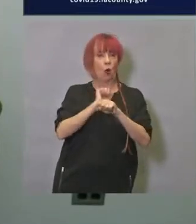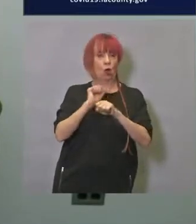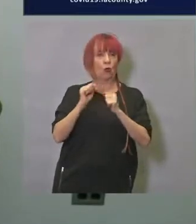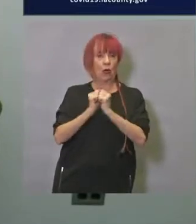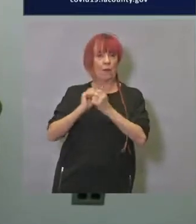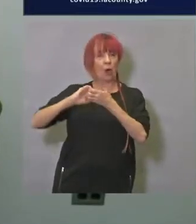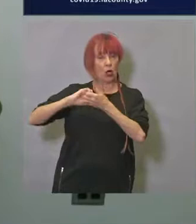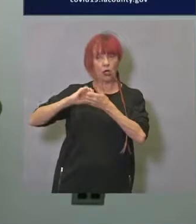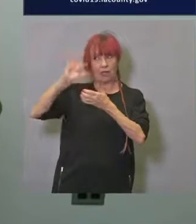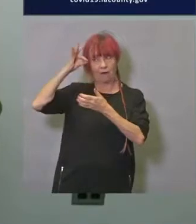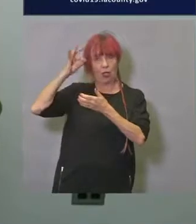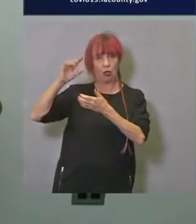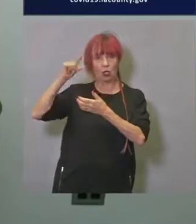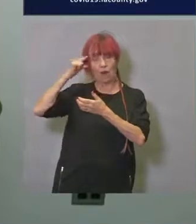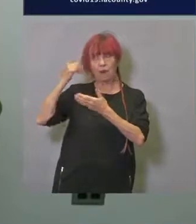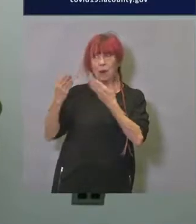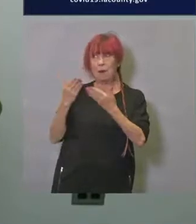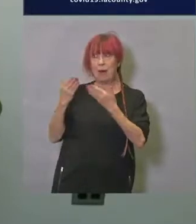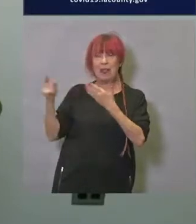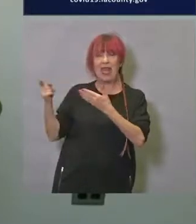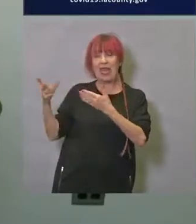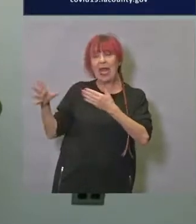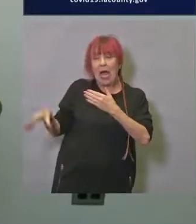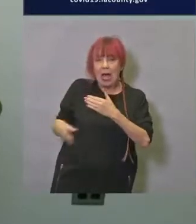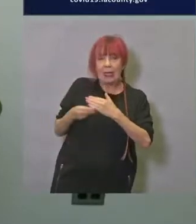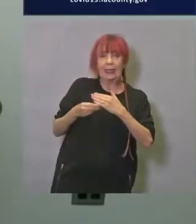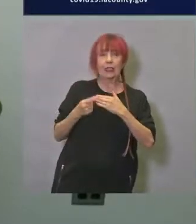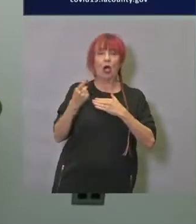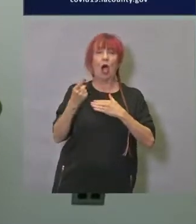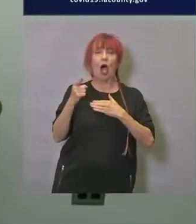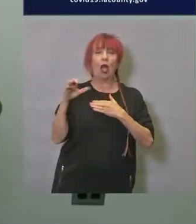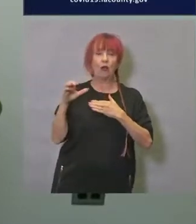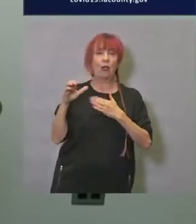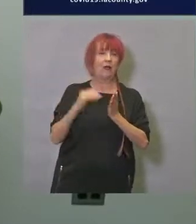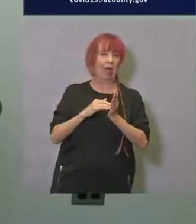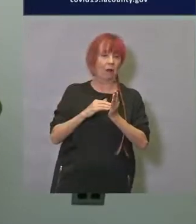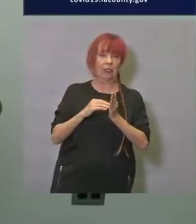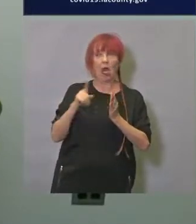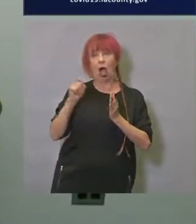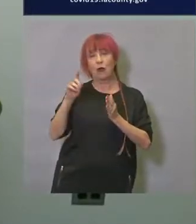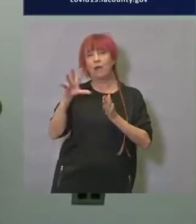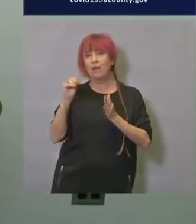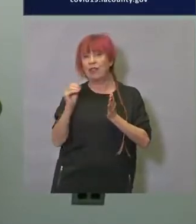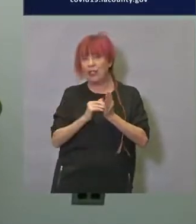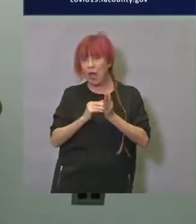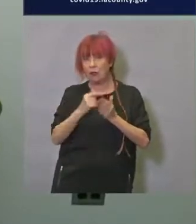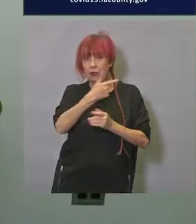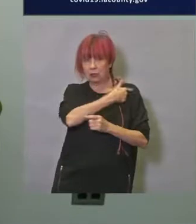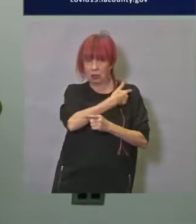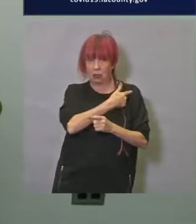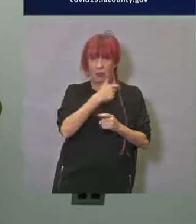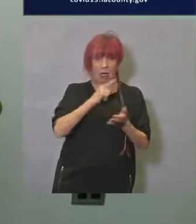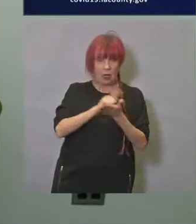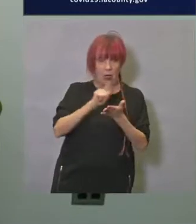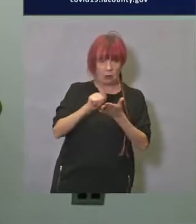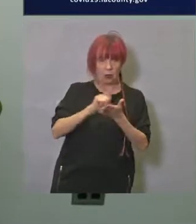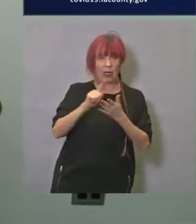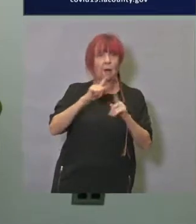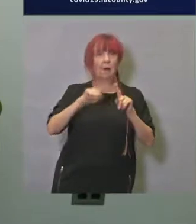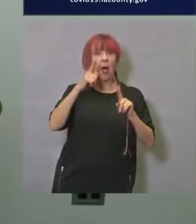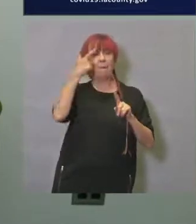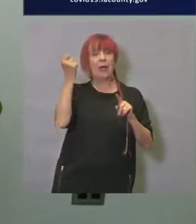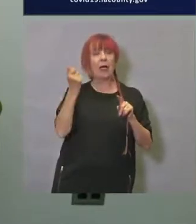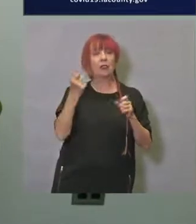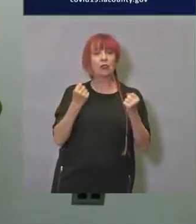government maybe bring in an additional 100,000, 150,000 doses each week. But given the numbers of people that are